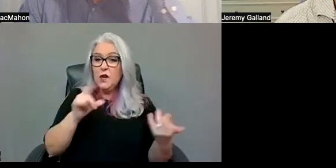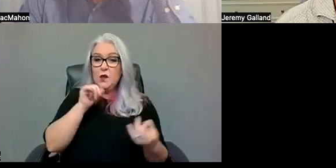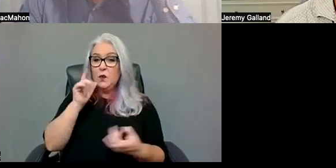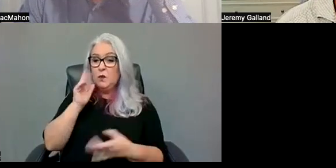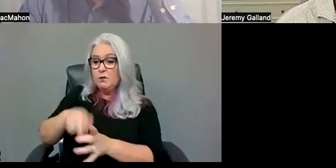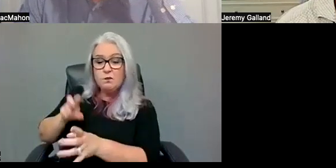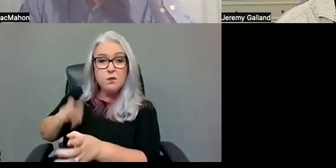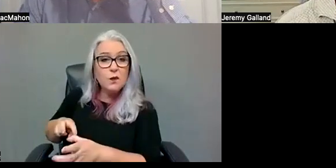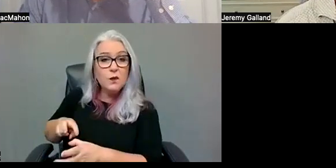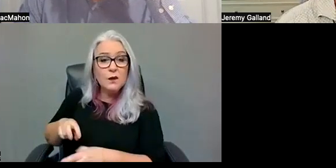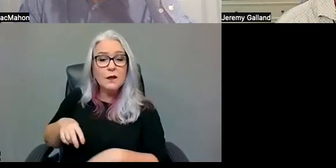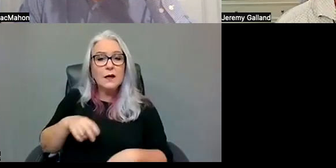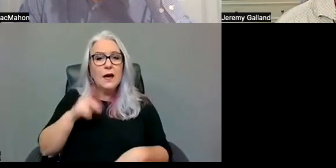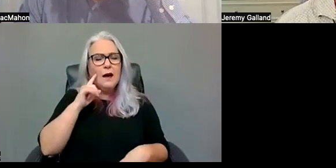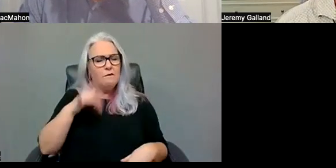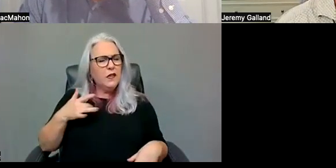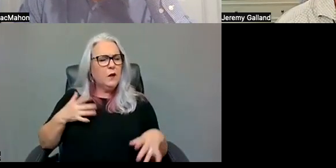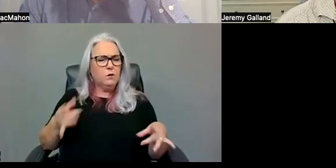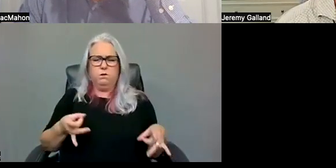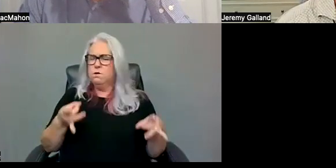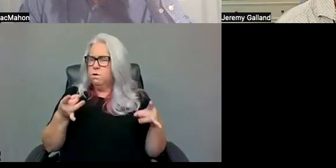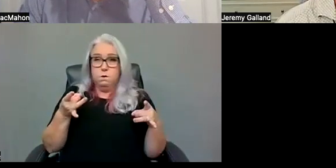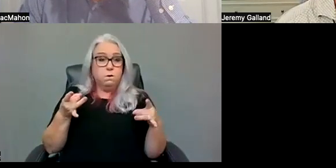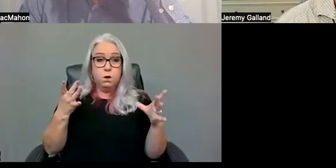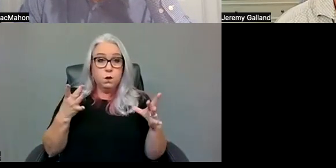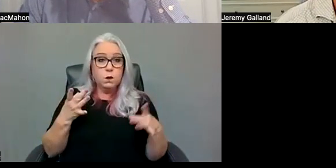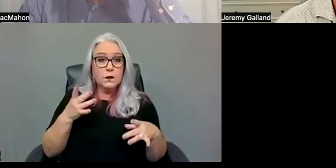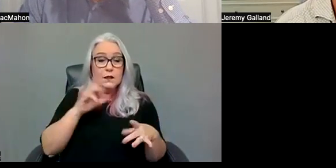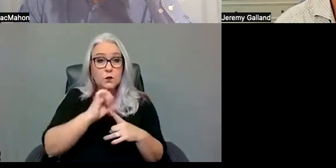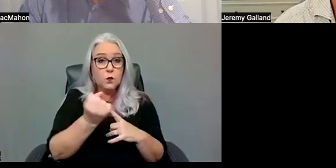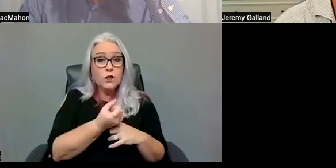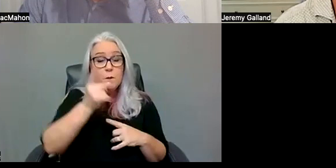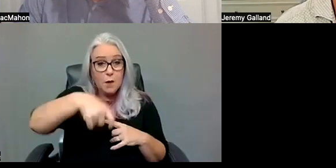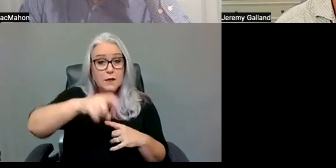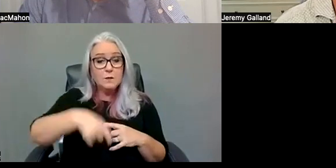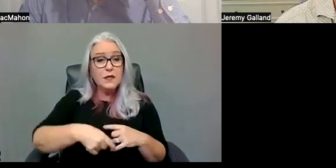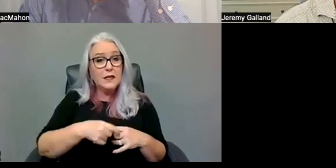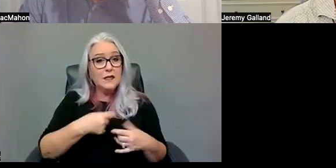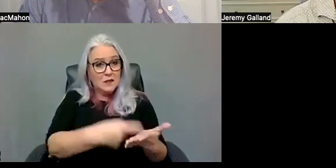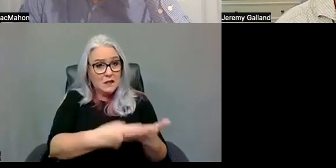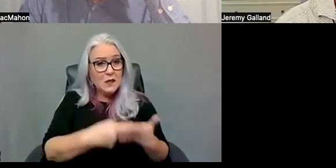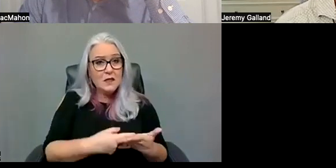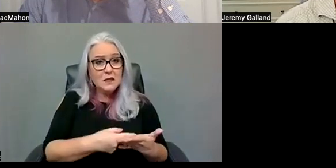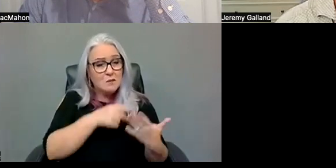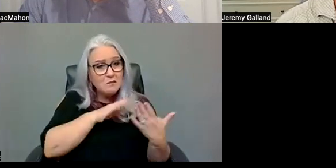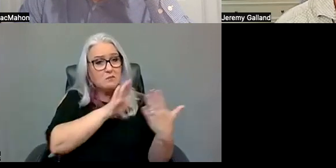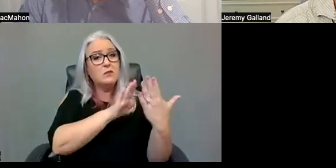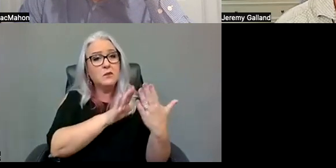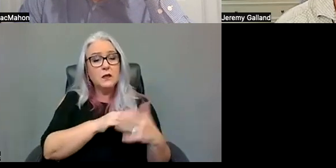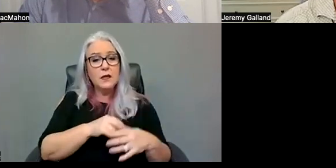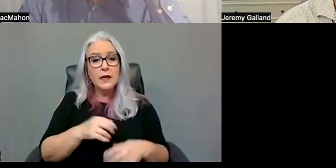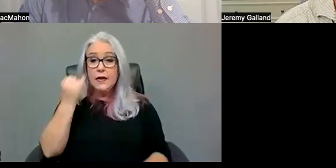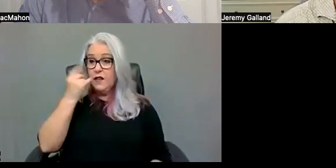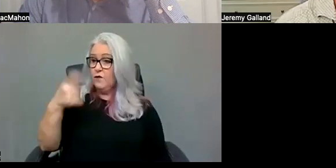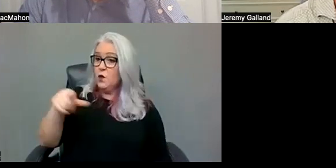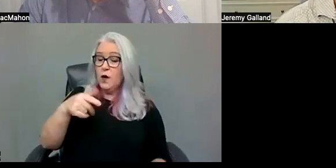is a horrible situation. It needs to be addressed. But if you were in this industry, if you had a master's in